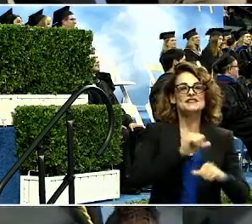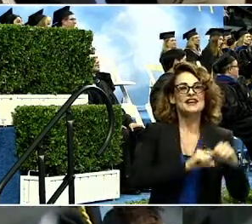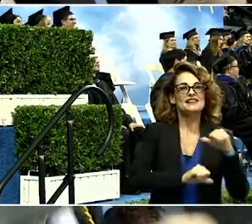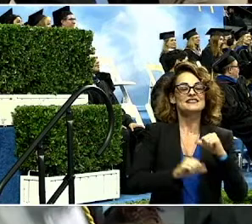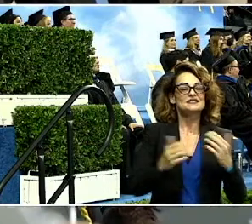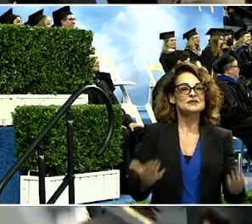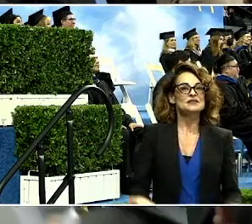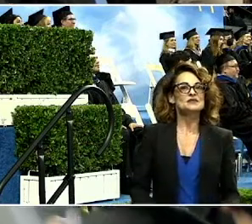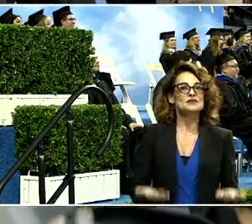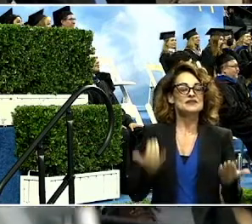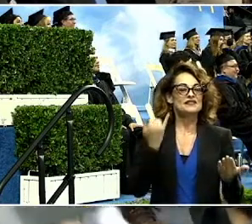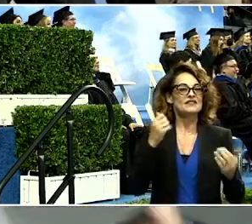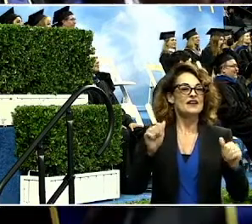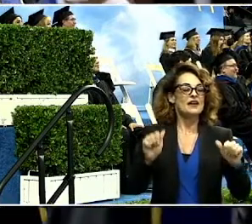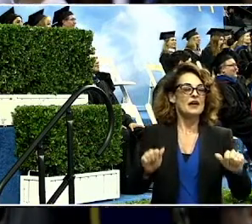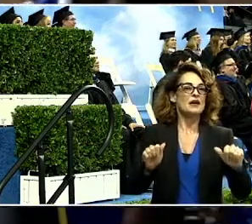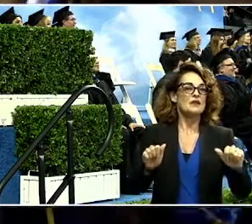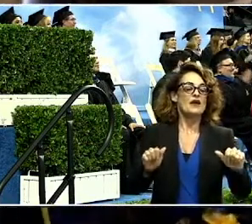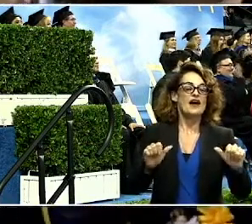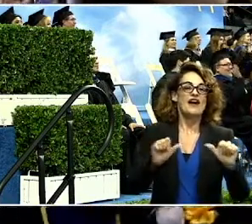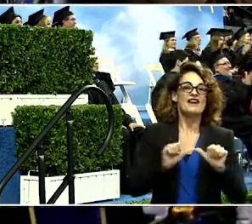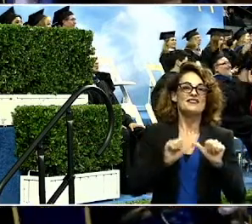and remain standing?